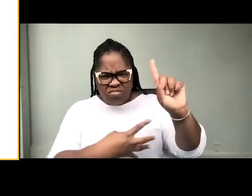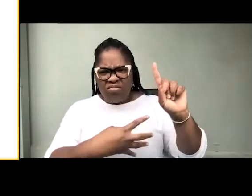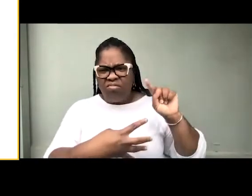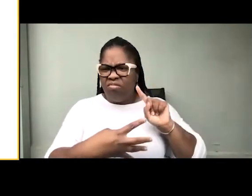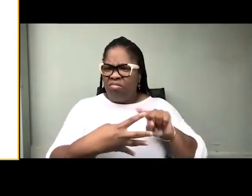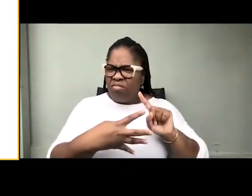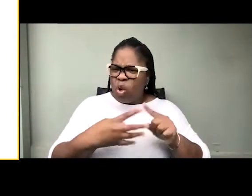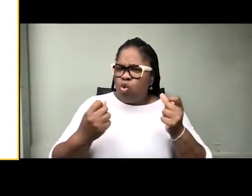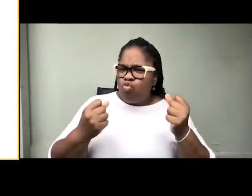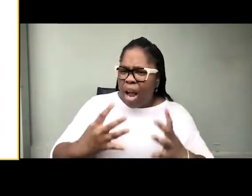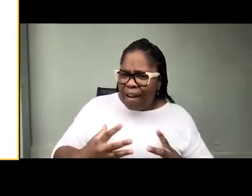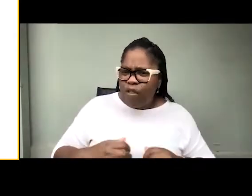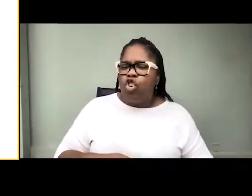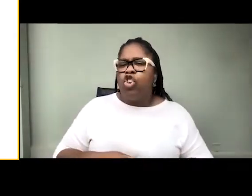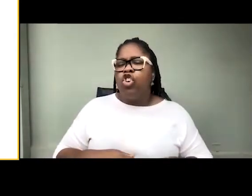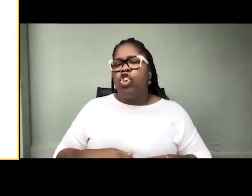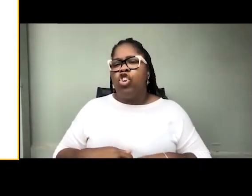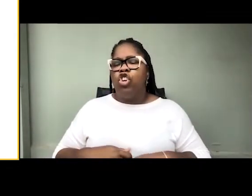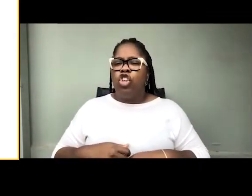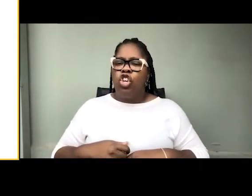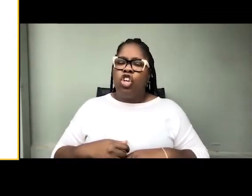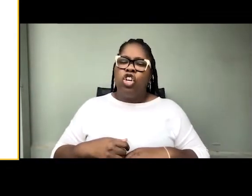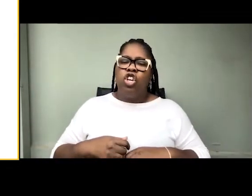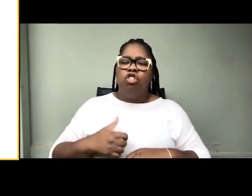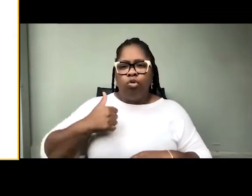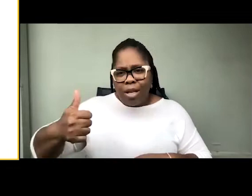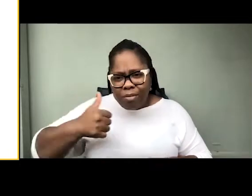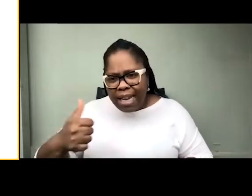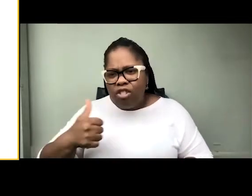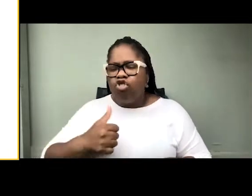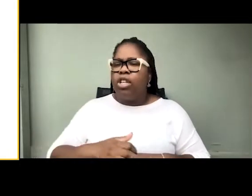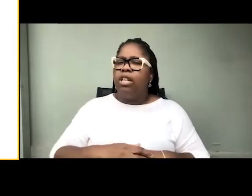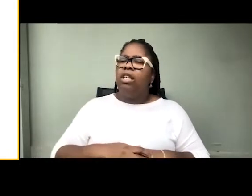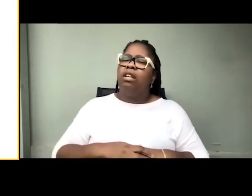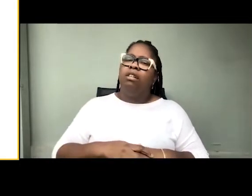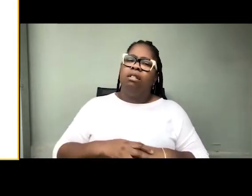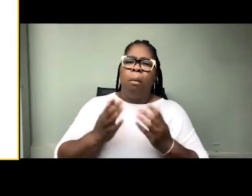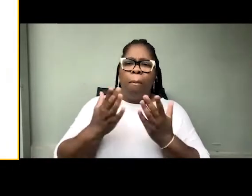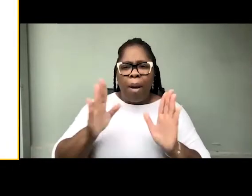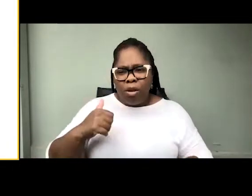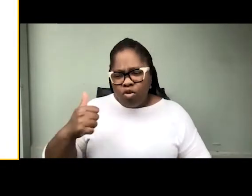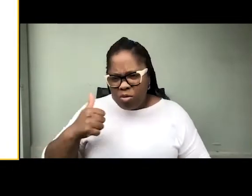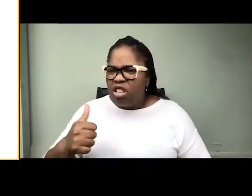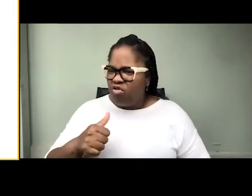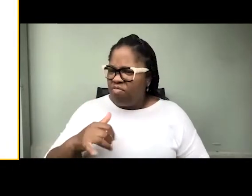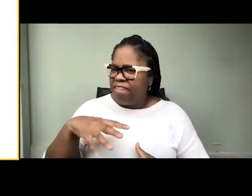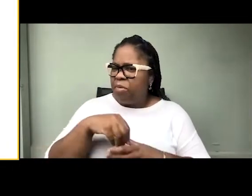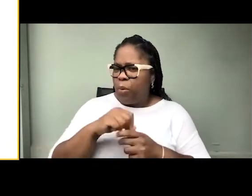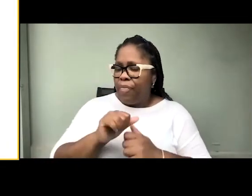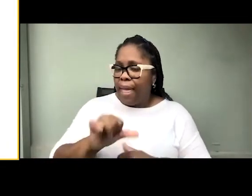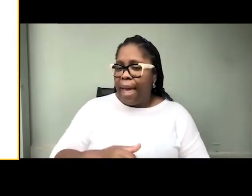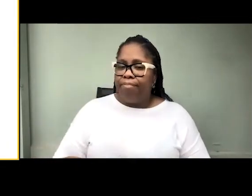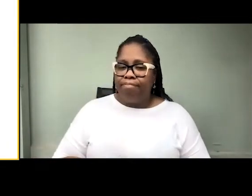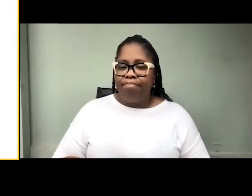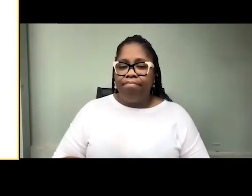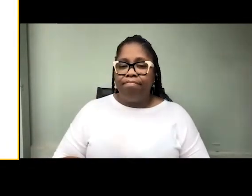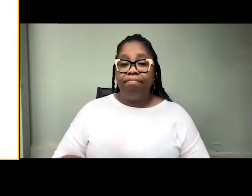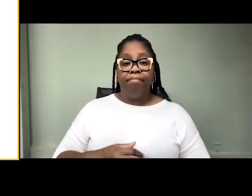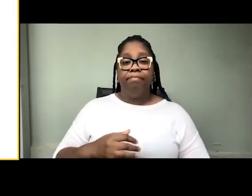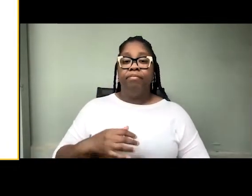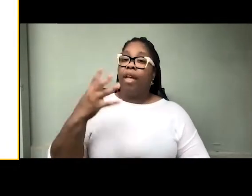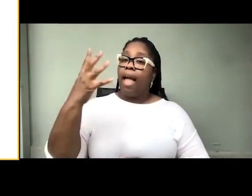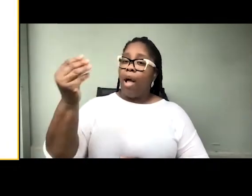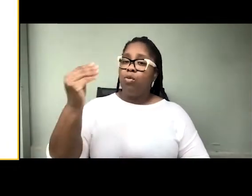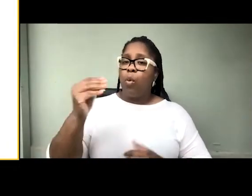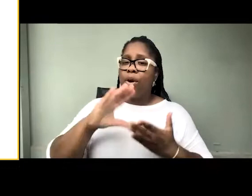to driver safety and active transportation, as well as public transportation. Outdoor and community spaces for